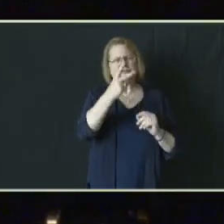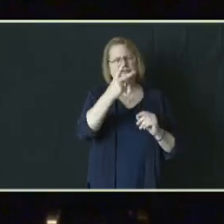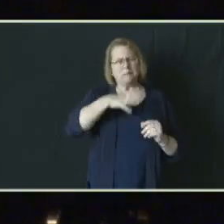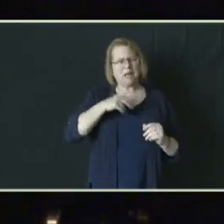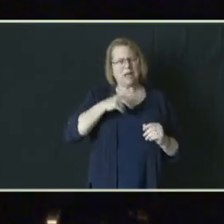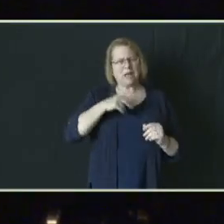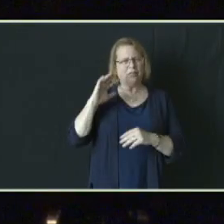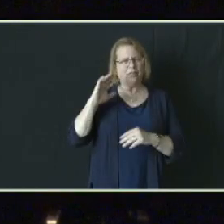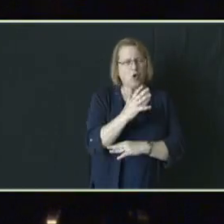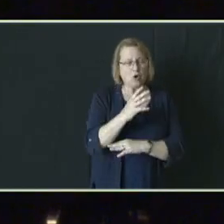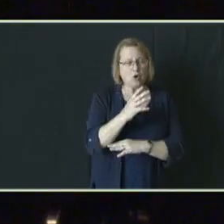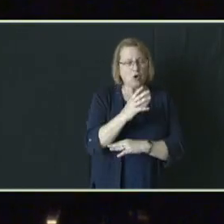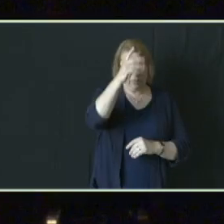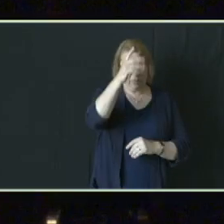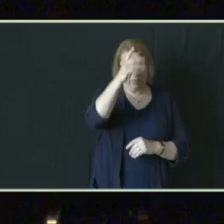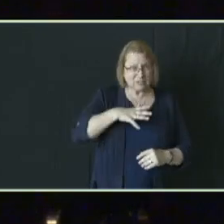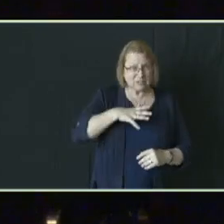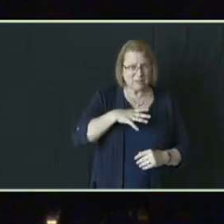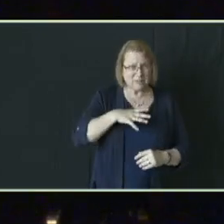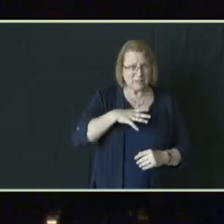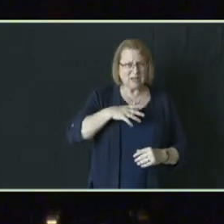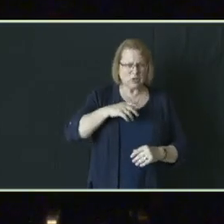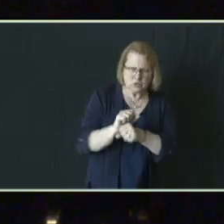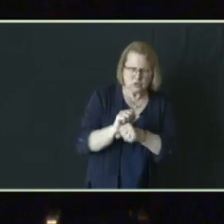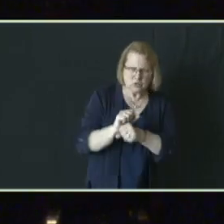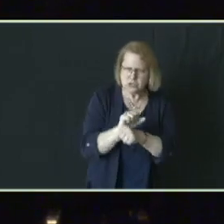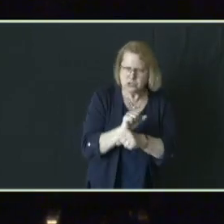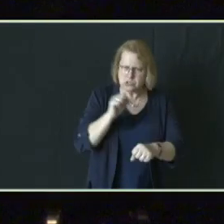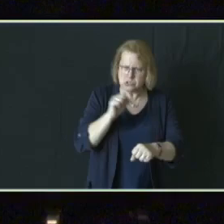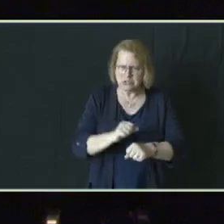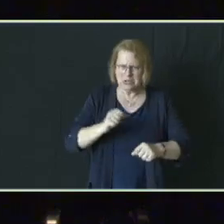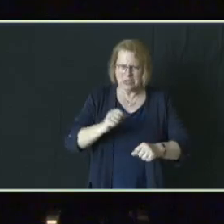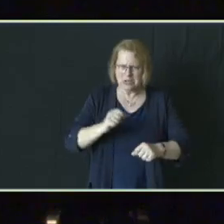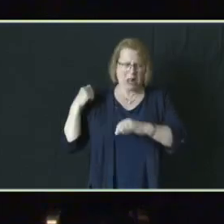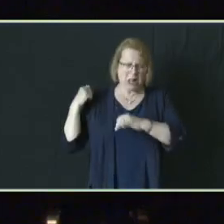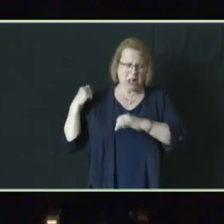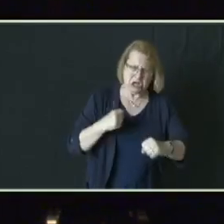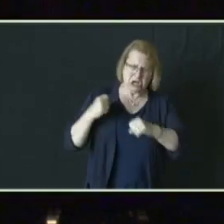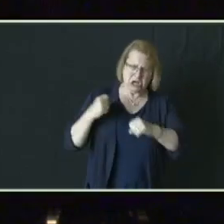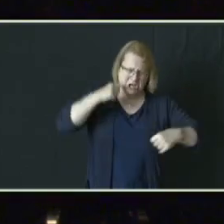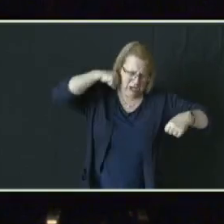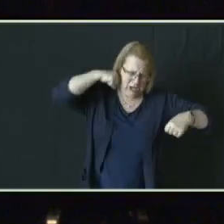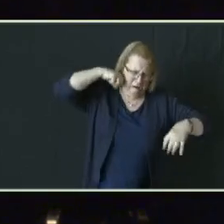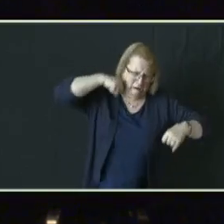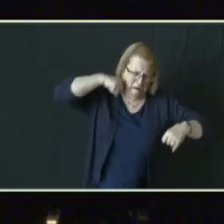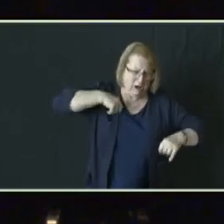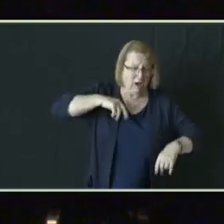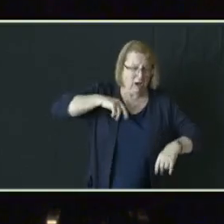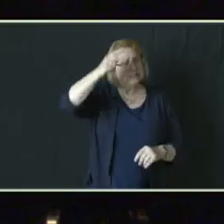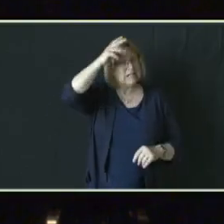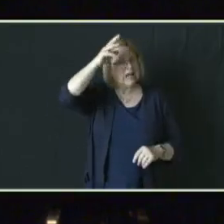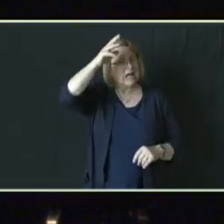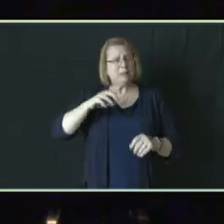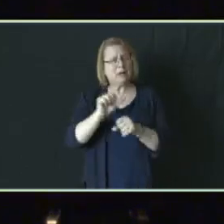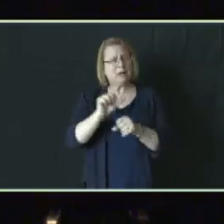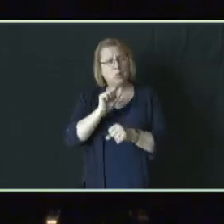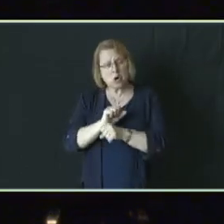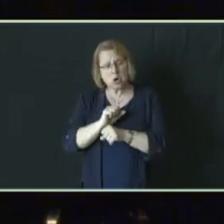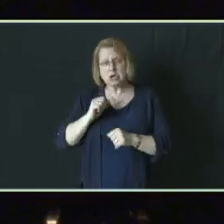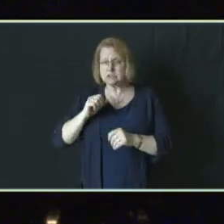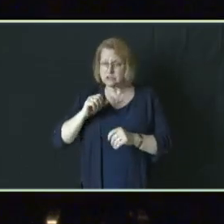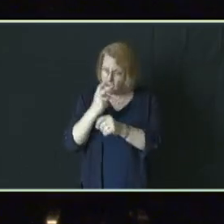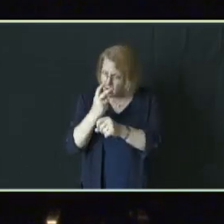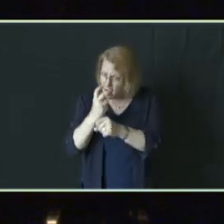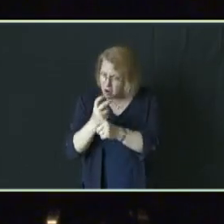furiously, sweats profusely while piling his stack of wood. The second man works diligently, but occasionally he